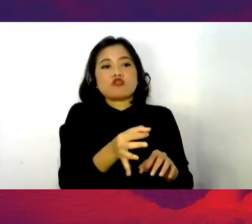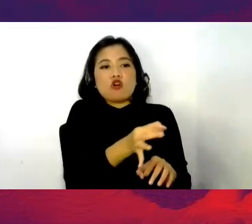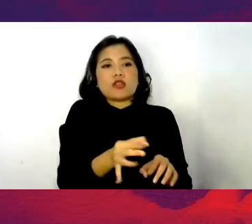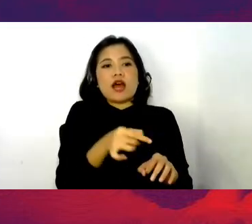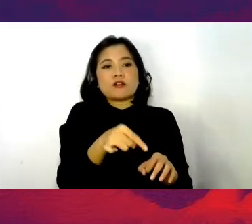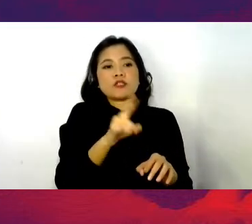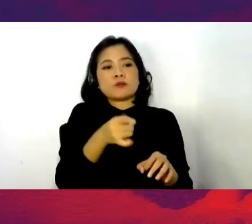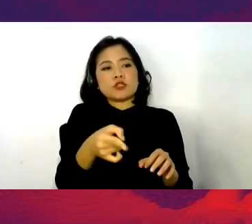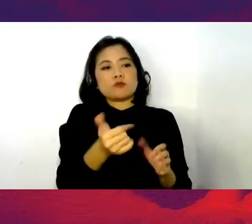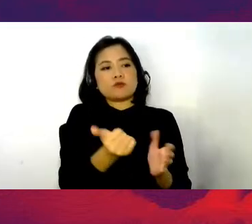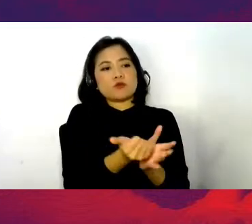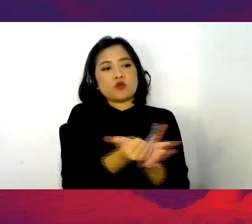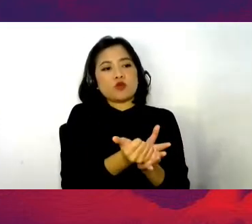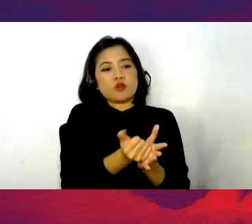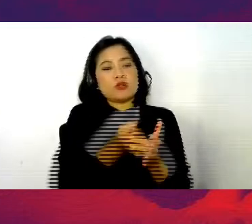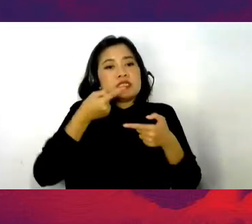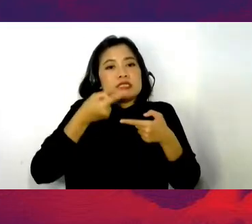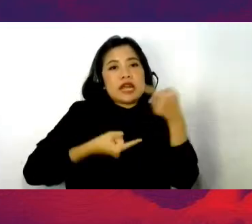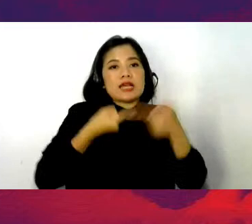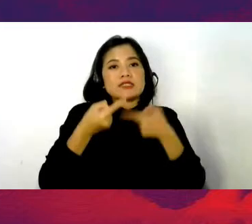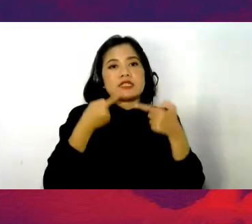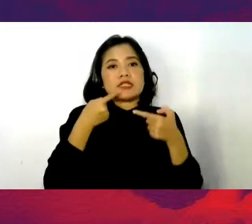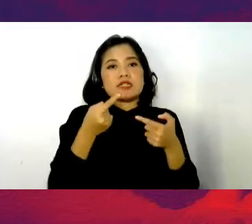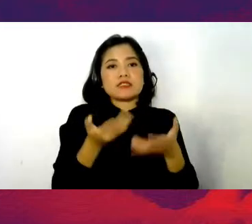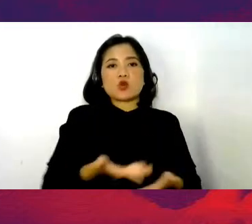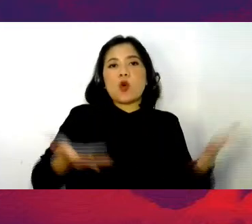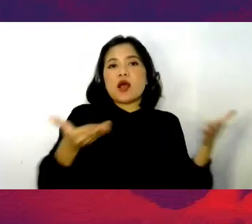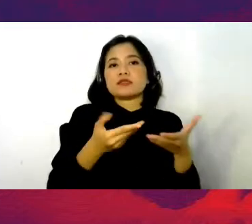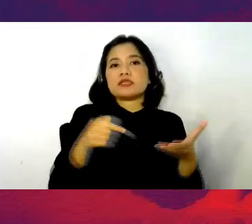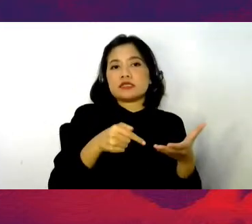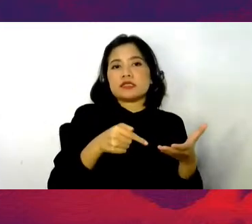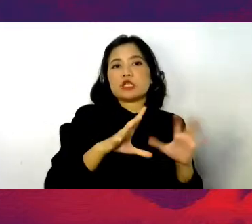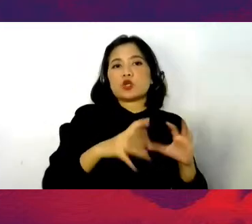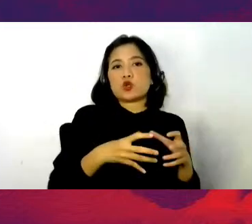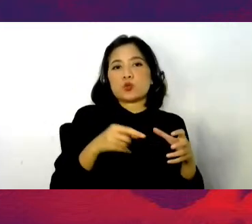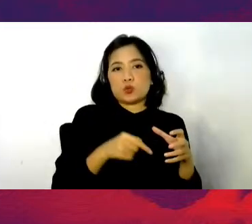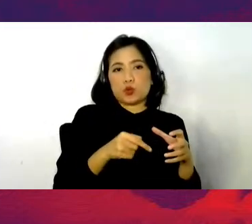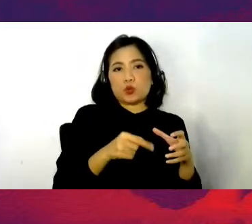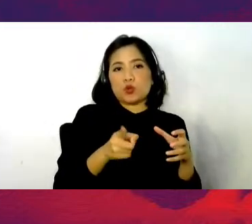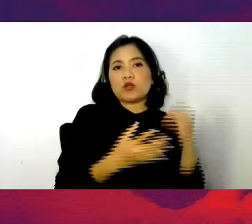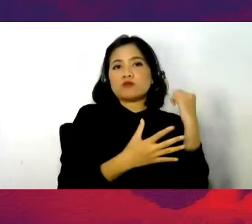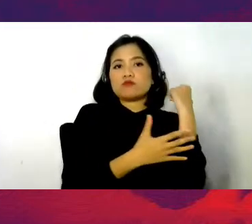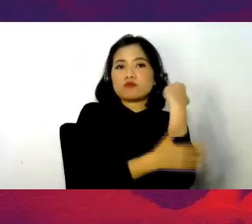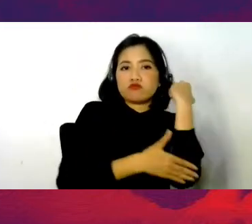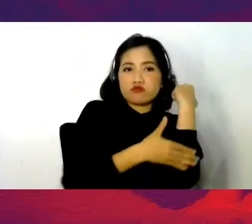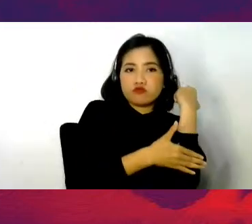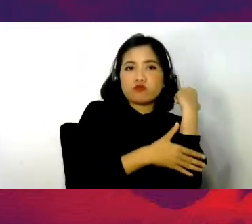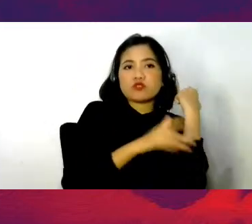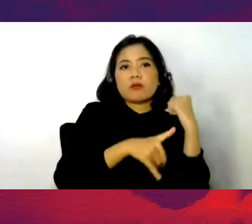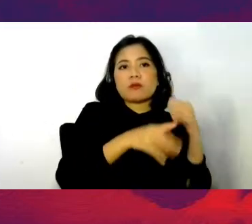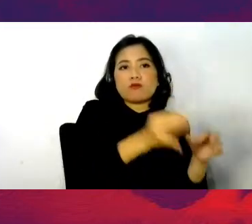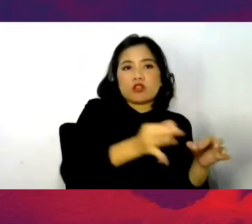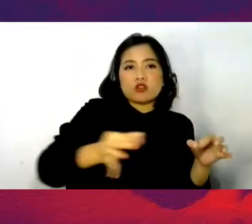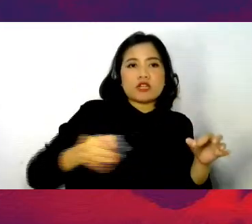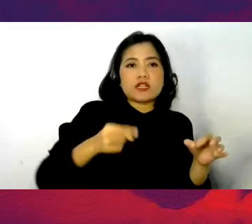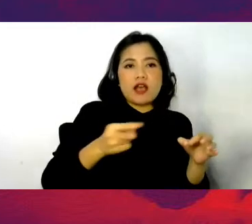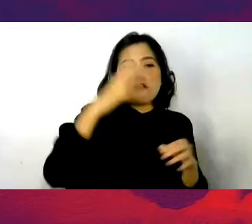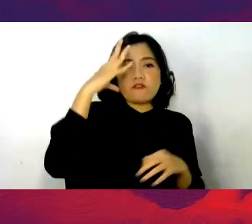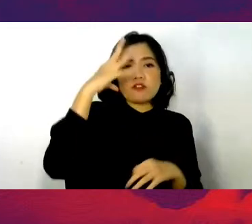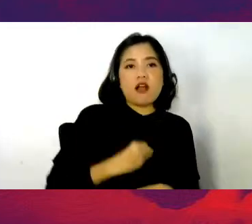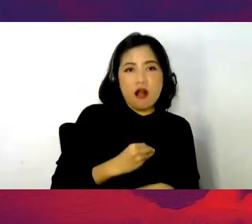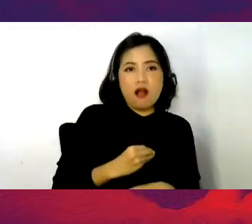FGT and the MPI, or adjusted headcount ratio. It's equal to an H